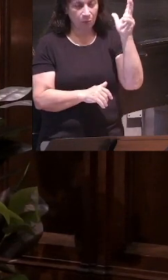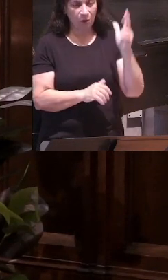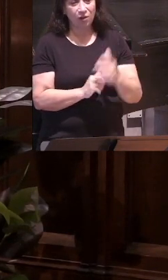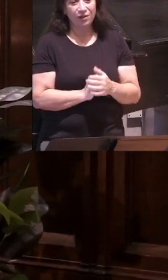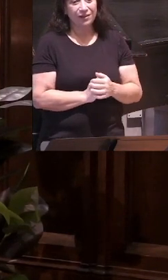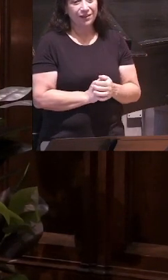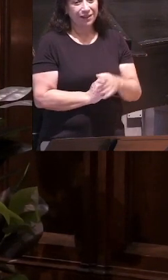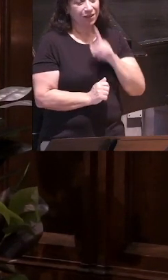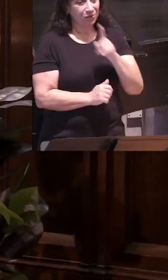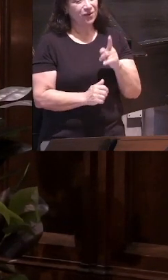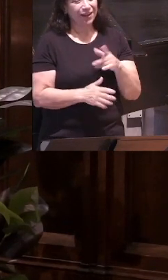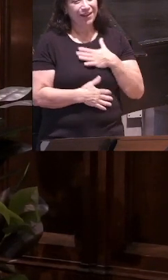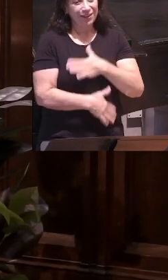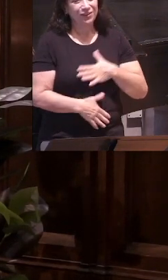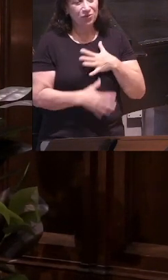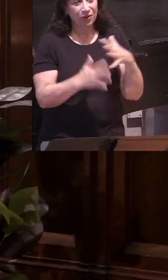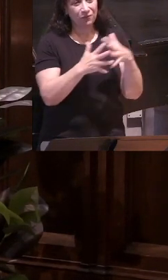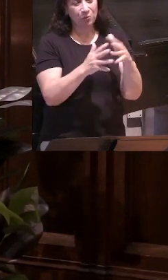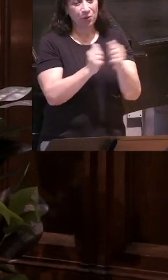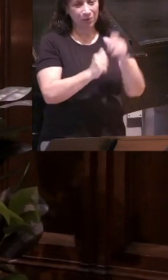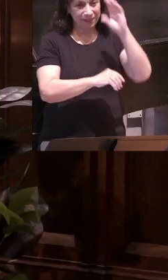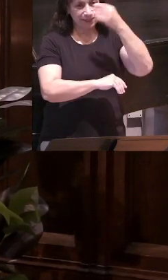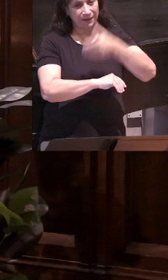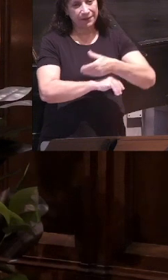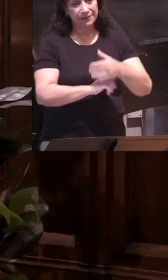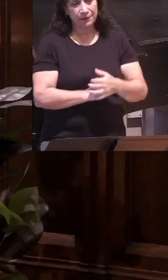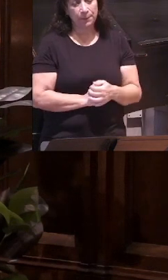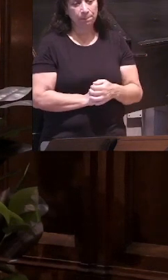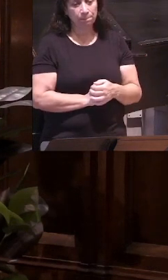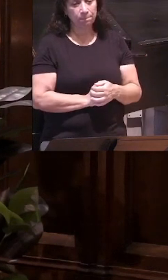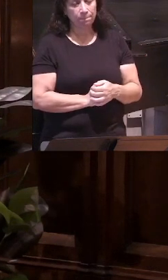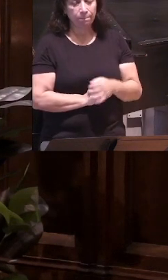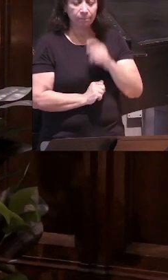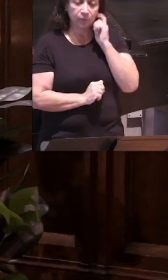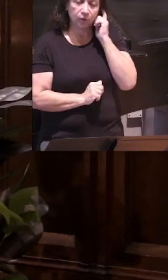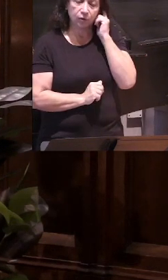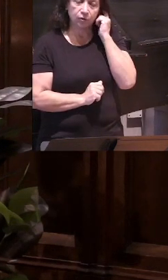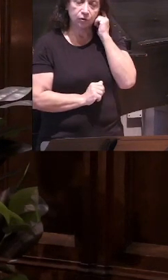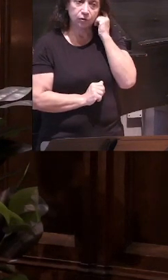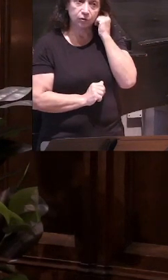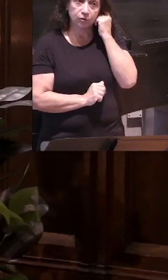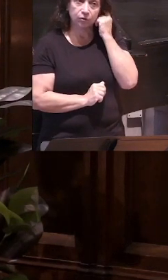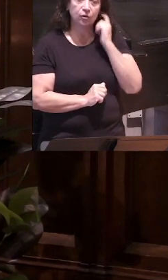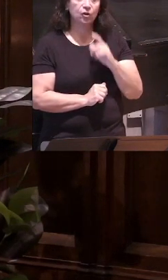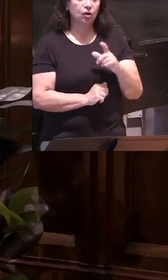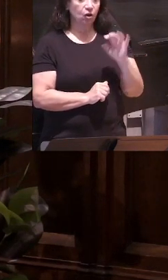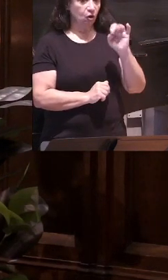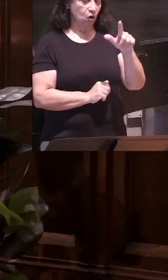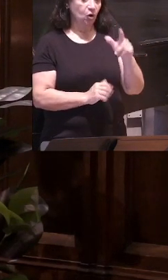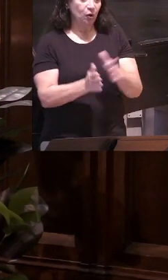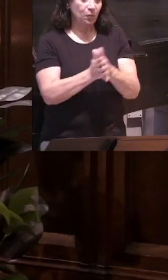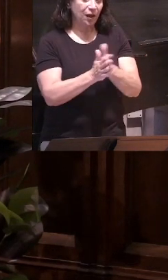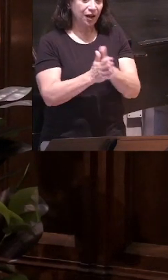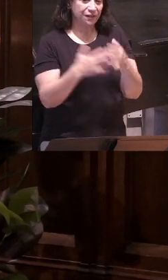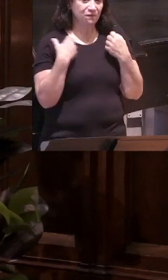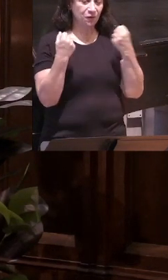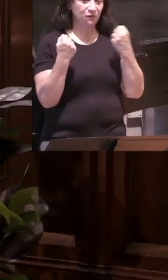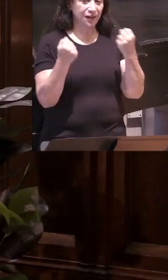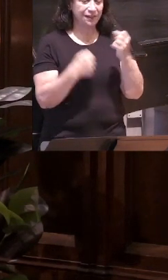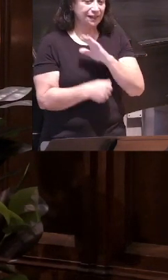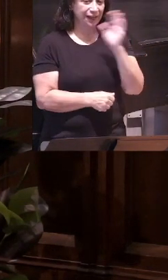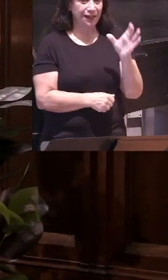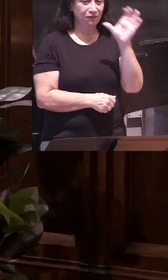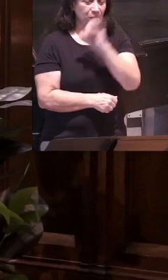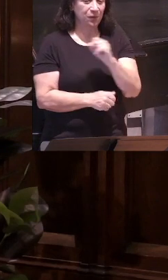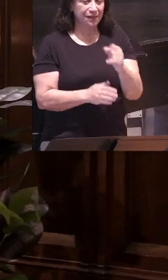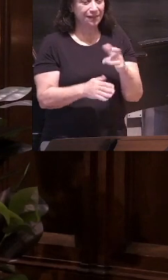which he really enjoyed doing with his sons. Earl had a passion for fitness and never missed his early morning